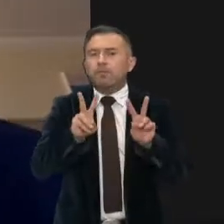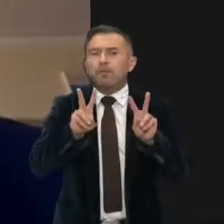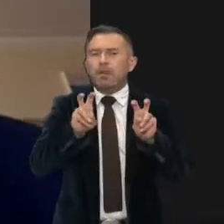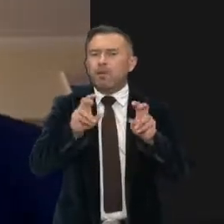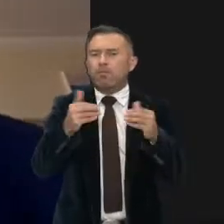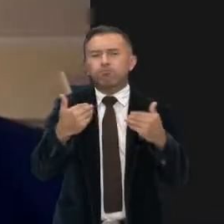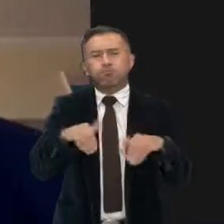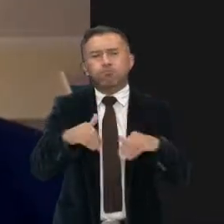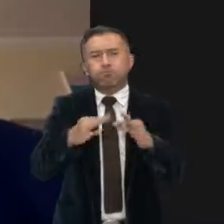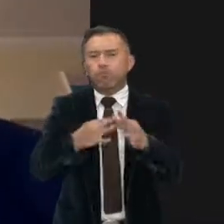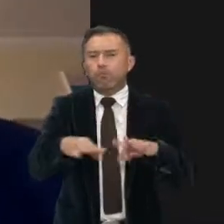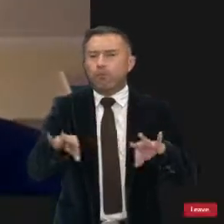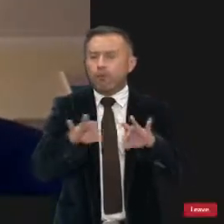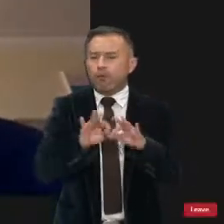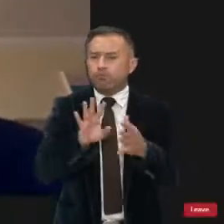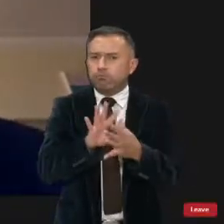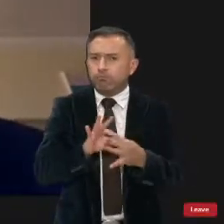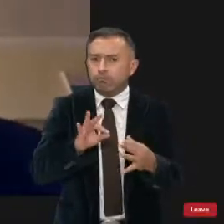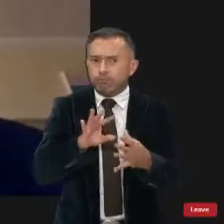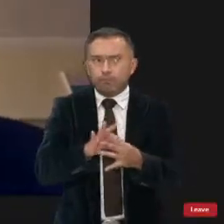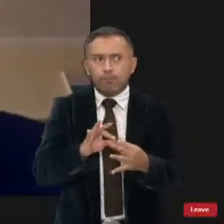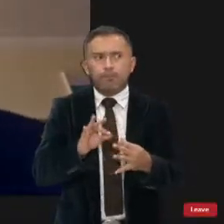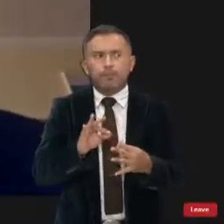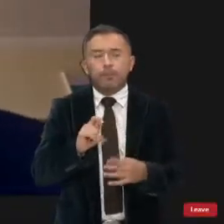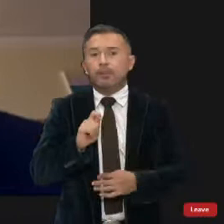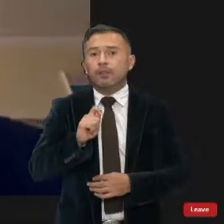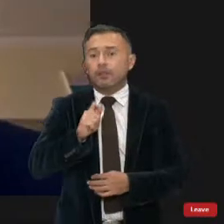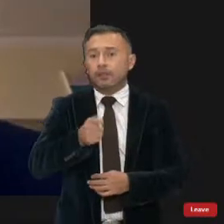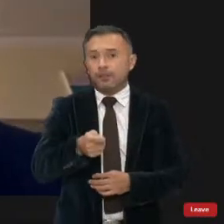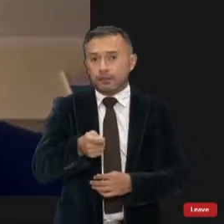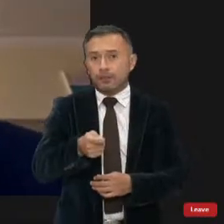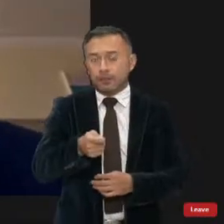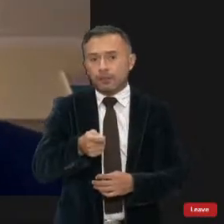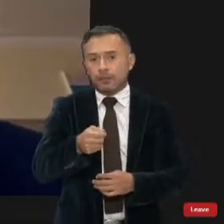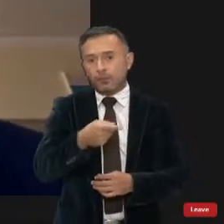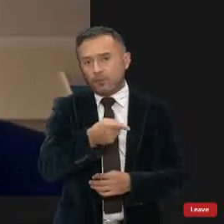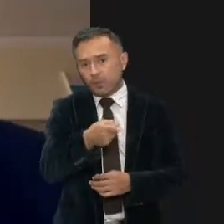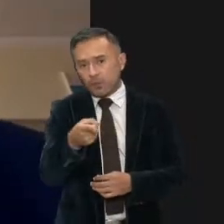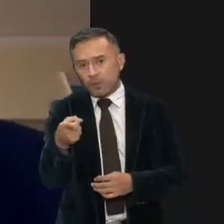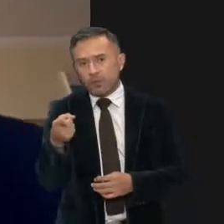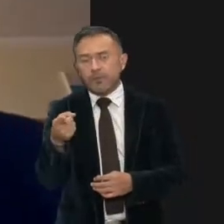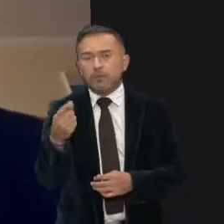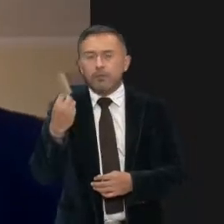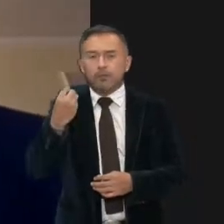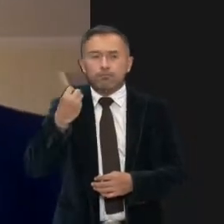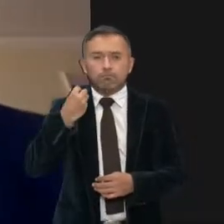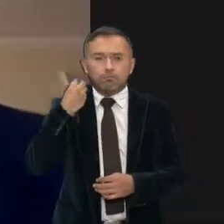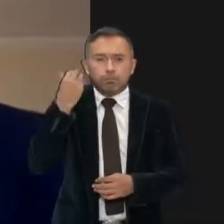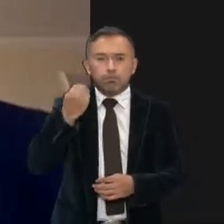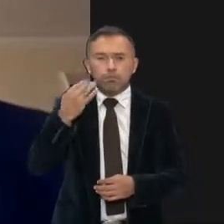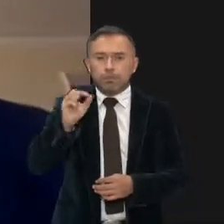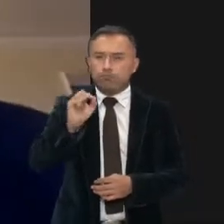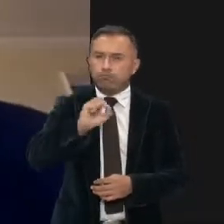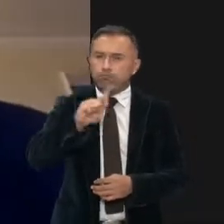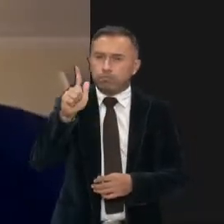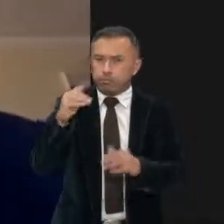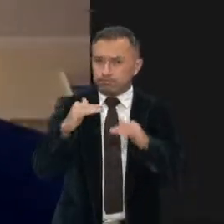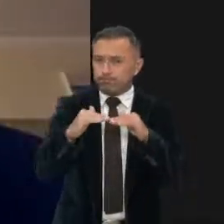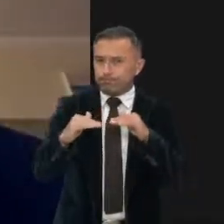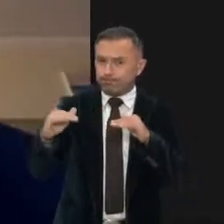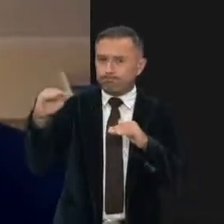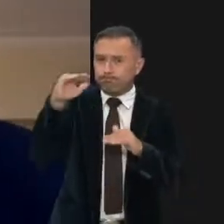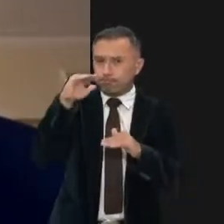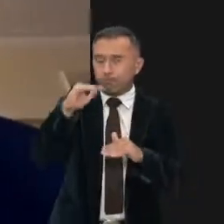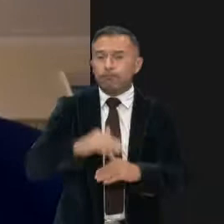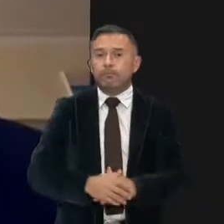these opportunities to speak of such important topics with the participation of